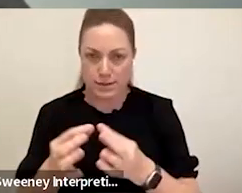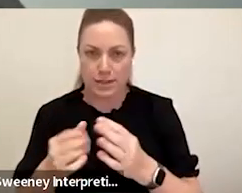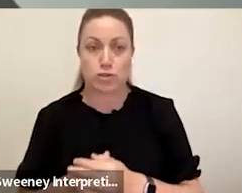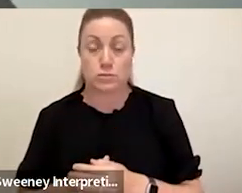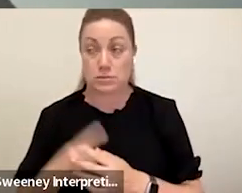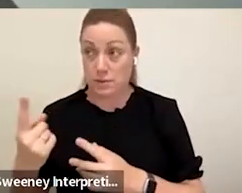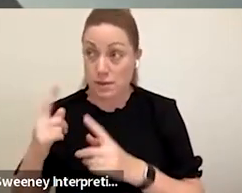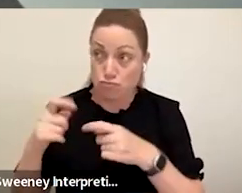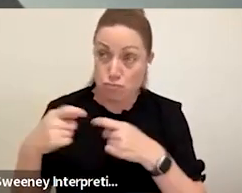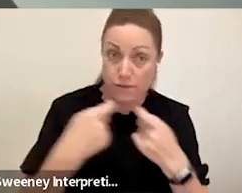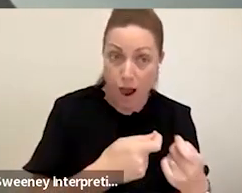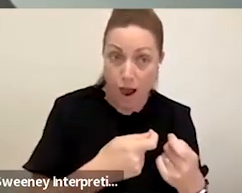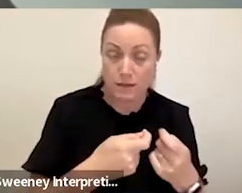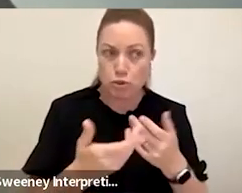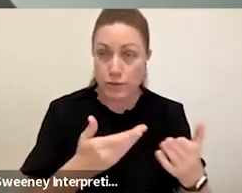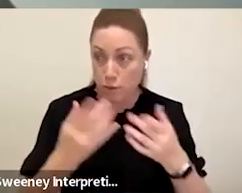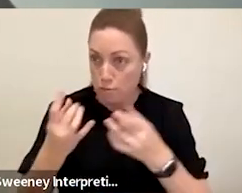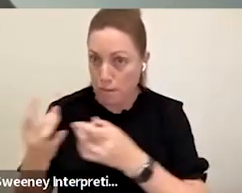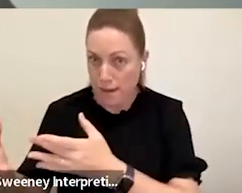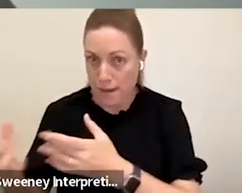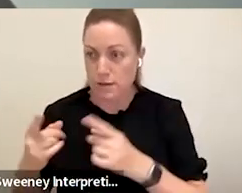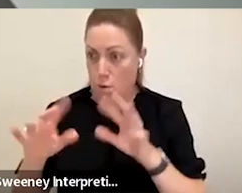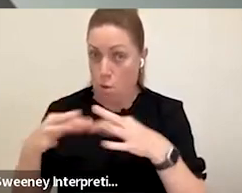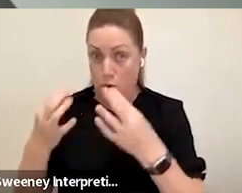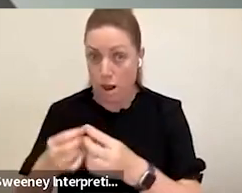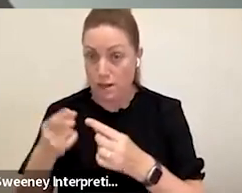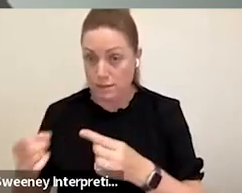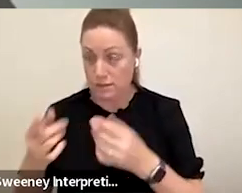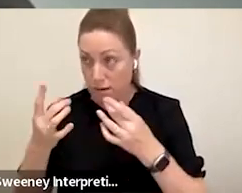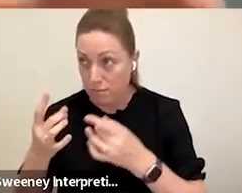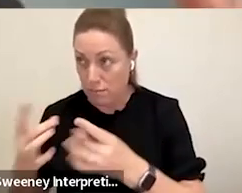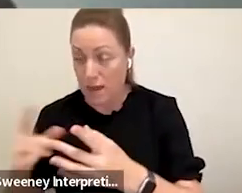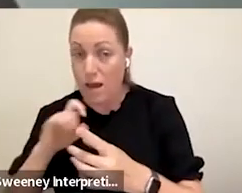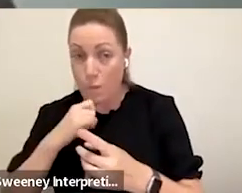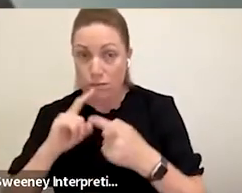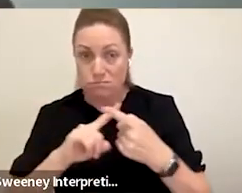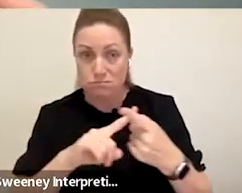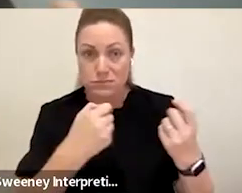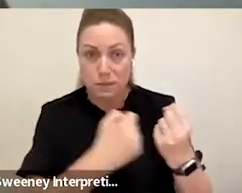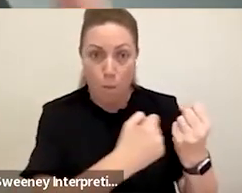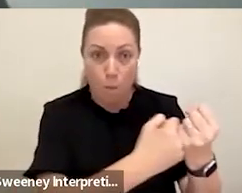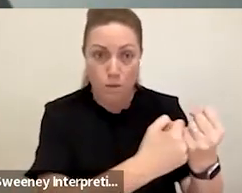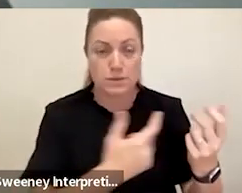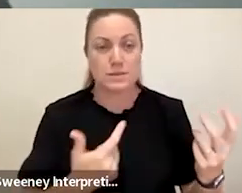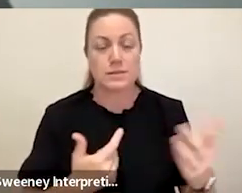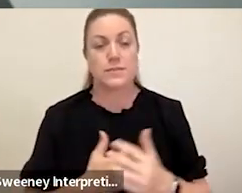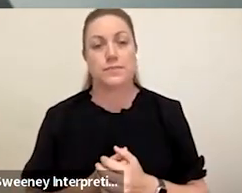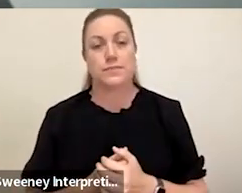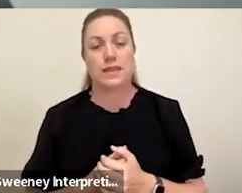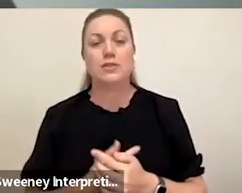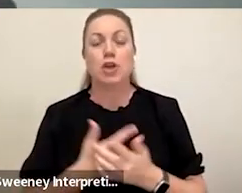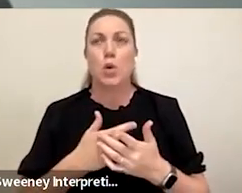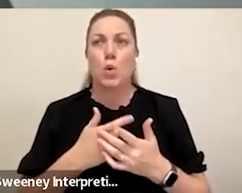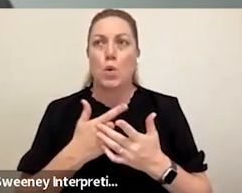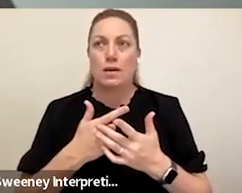are, and how ready our organizations are to provide service continuity and support. All of these things are part of that big picture